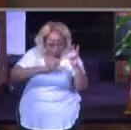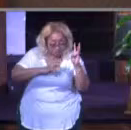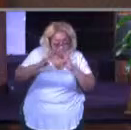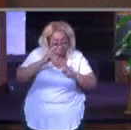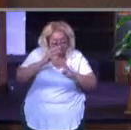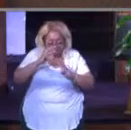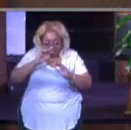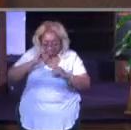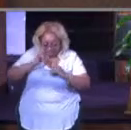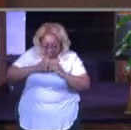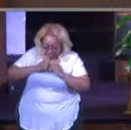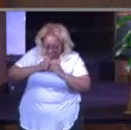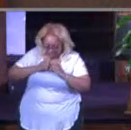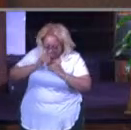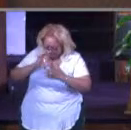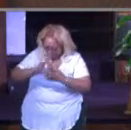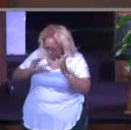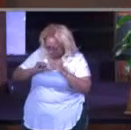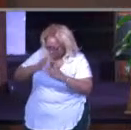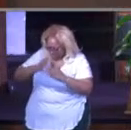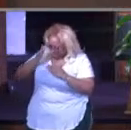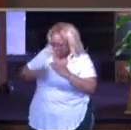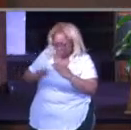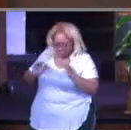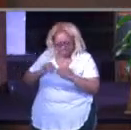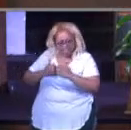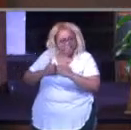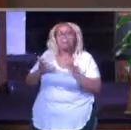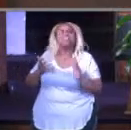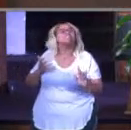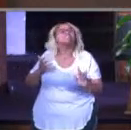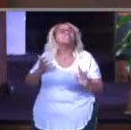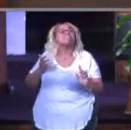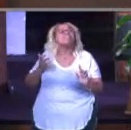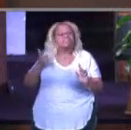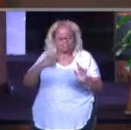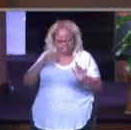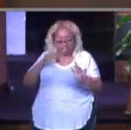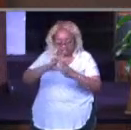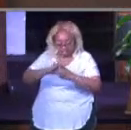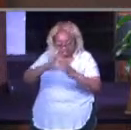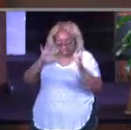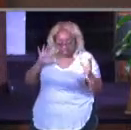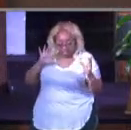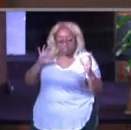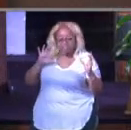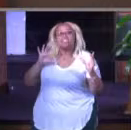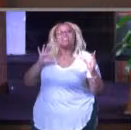worrying how the story.